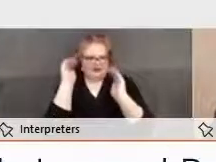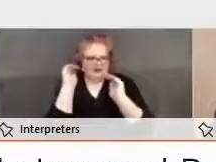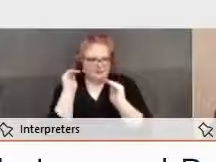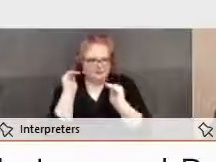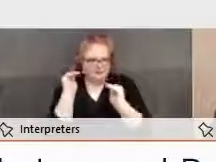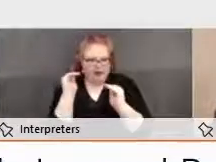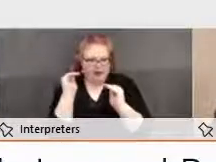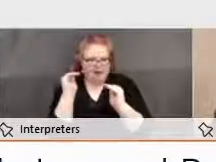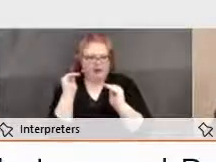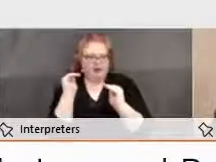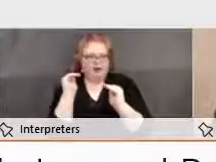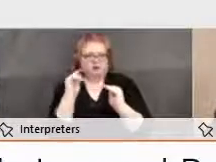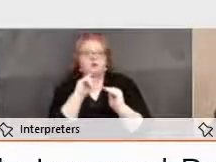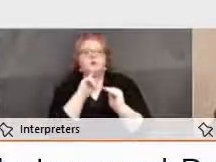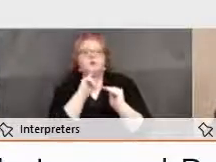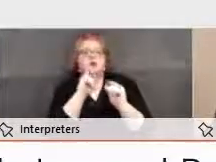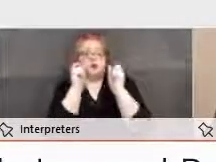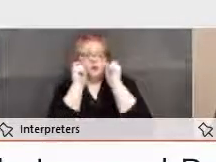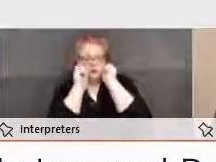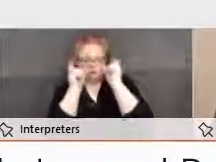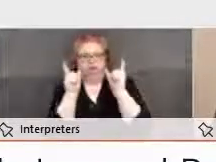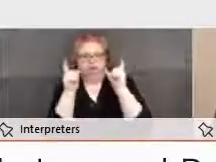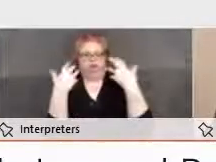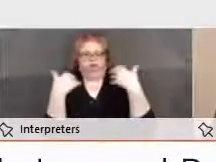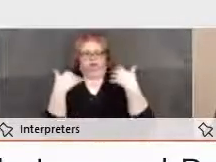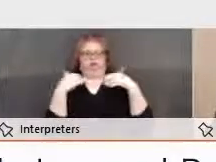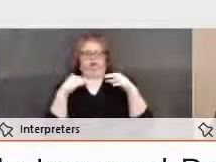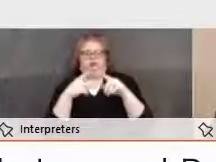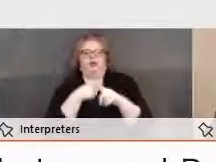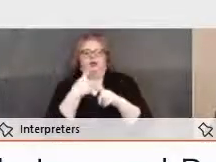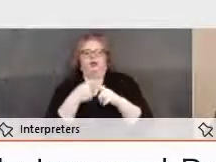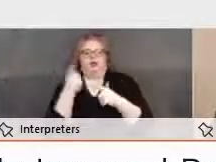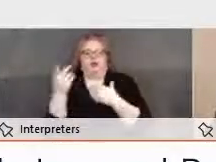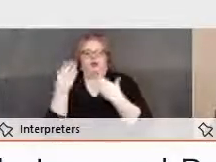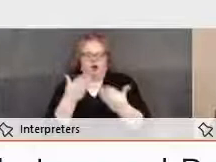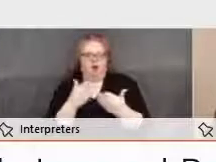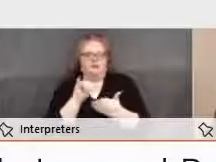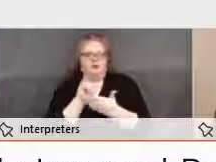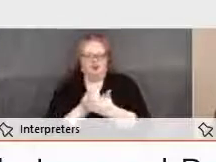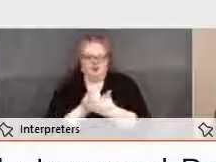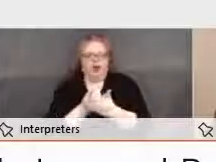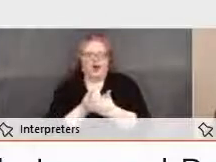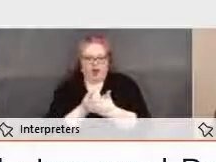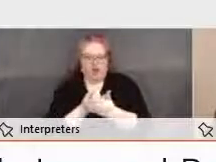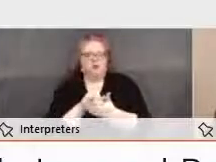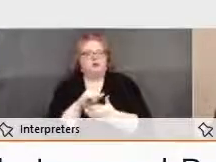by surprise. They offered a premium holiday for the month of December.